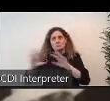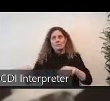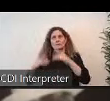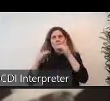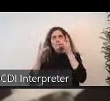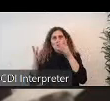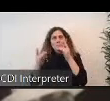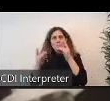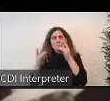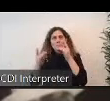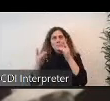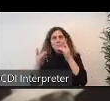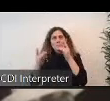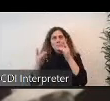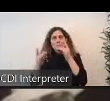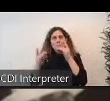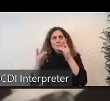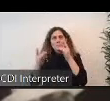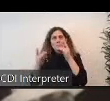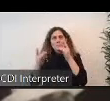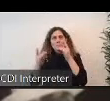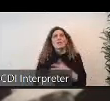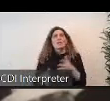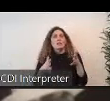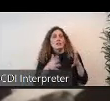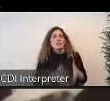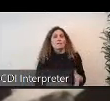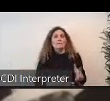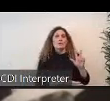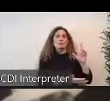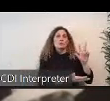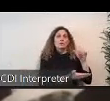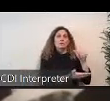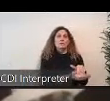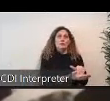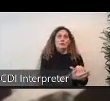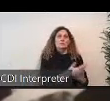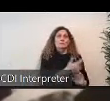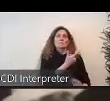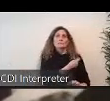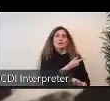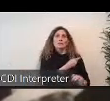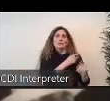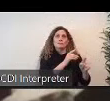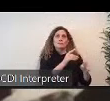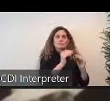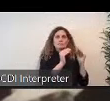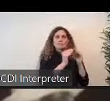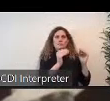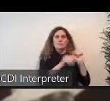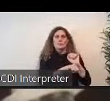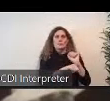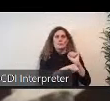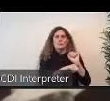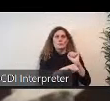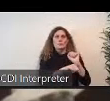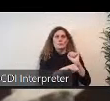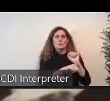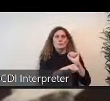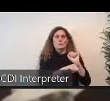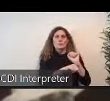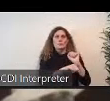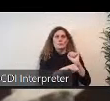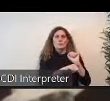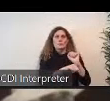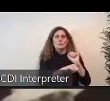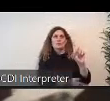supplement the vaccine equity work that is being done by our federally qualified health centers, the Aging and Disability Resource Centers, minority health